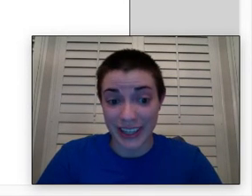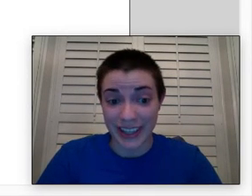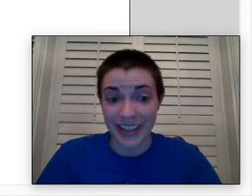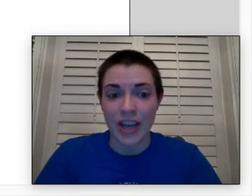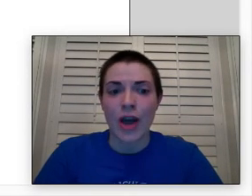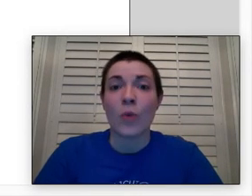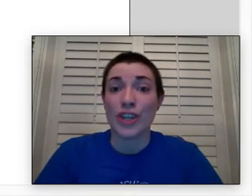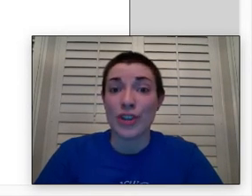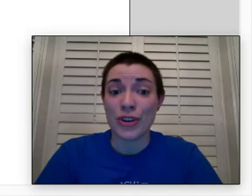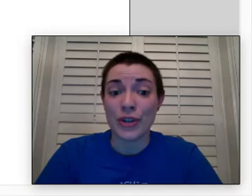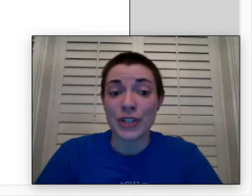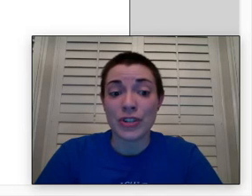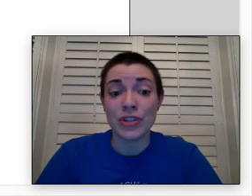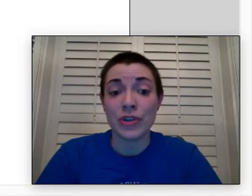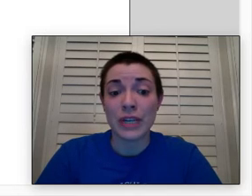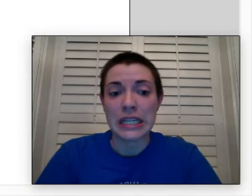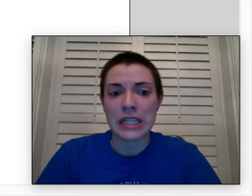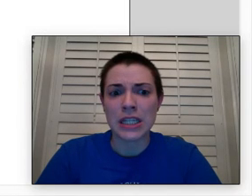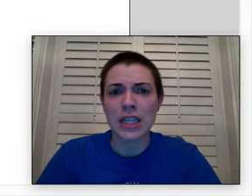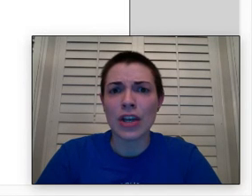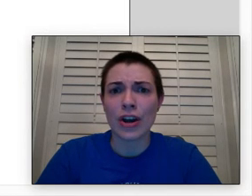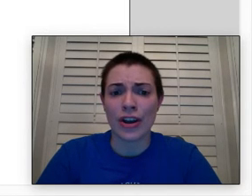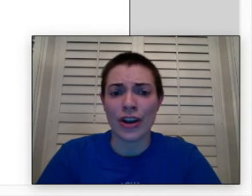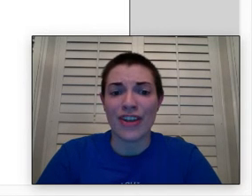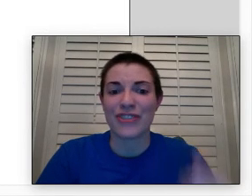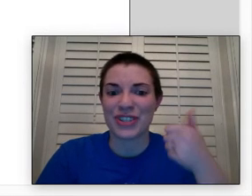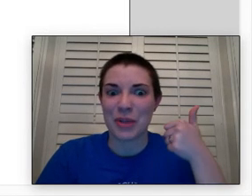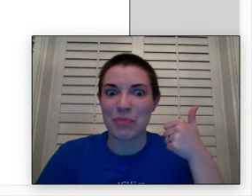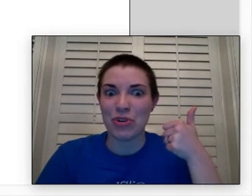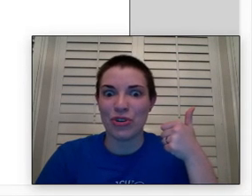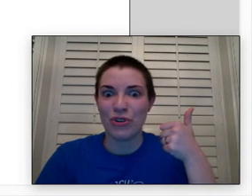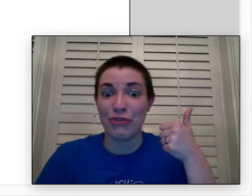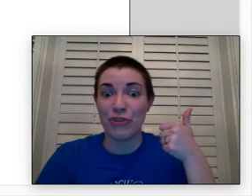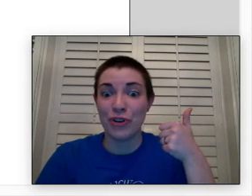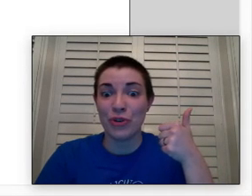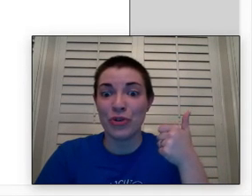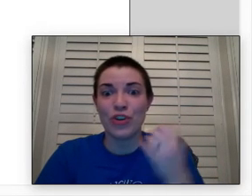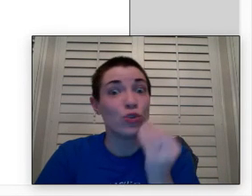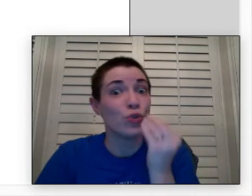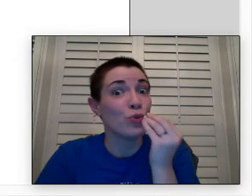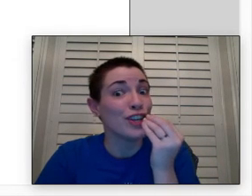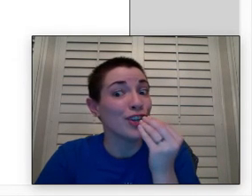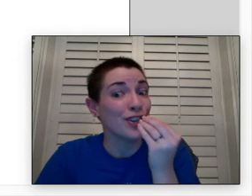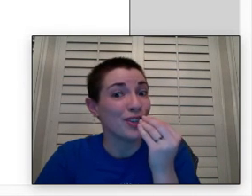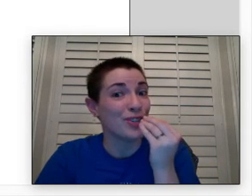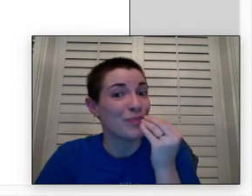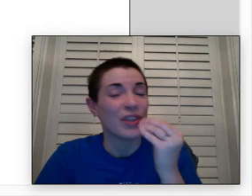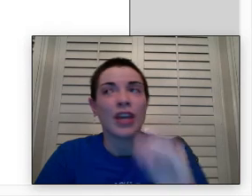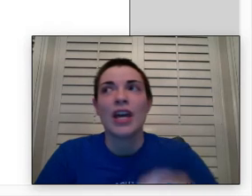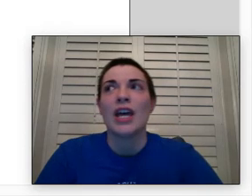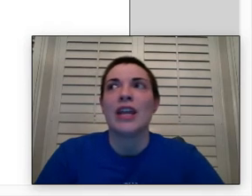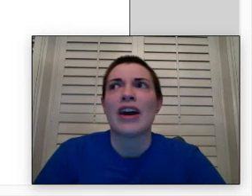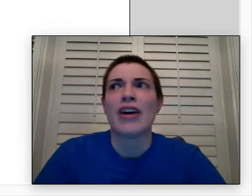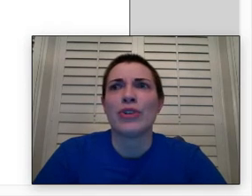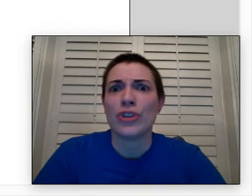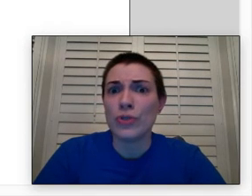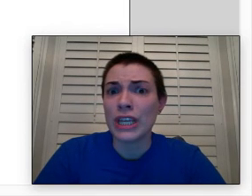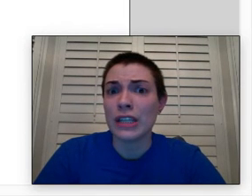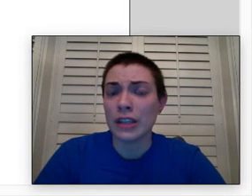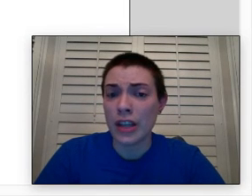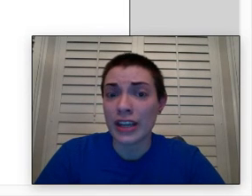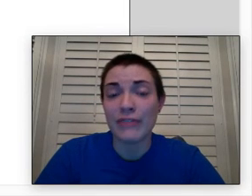specifically, what you're going to do is look for some good food to eat. Now,